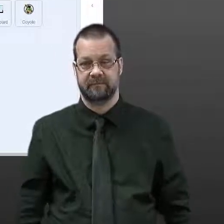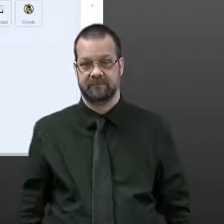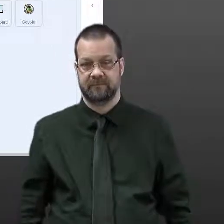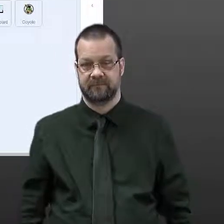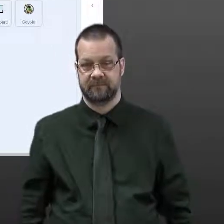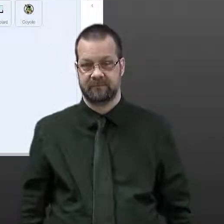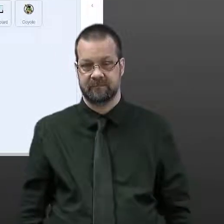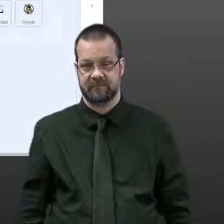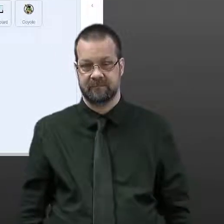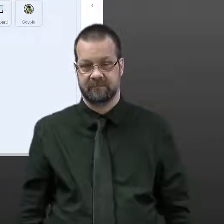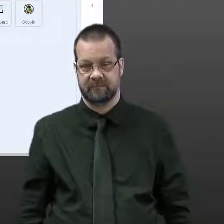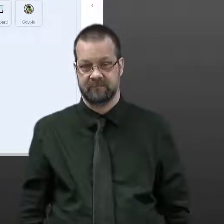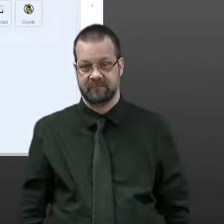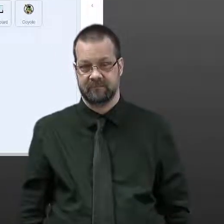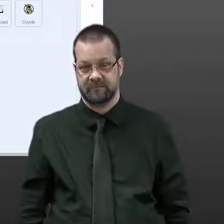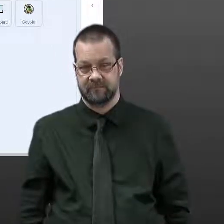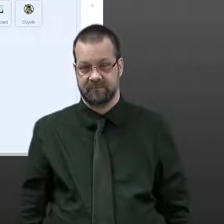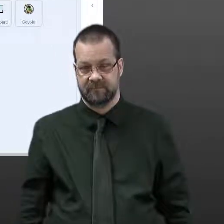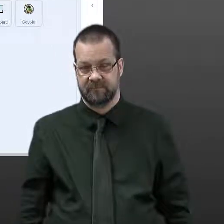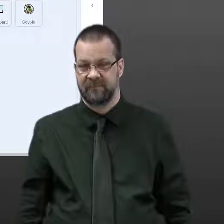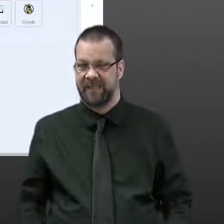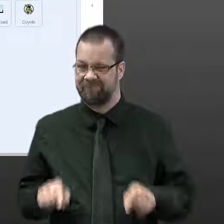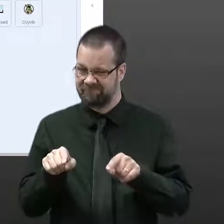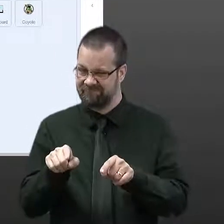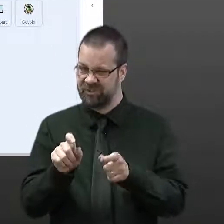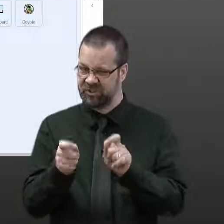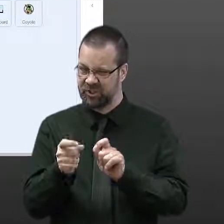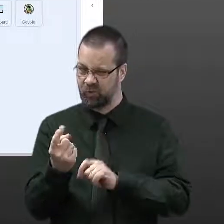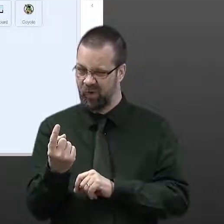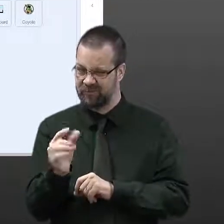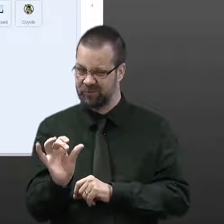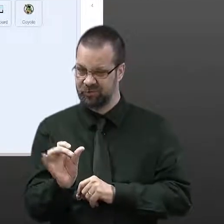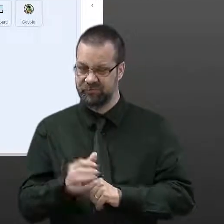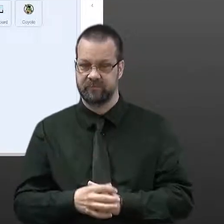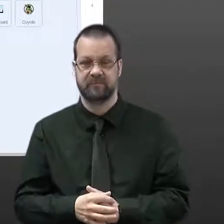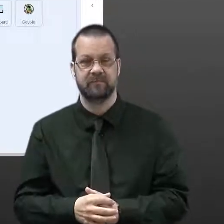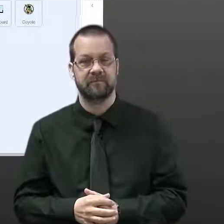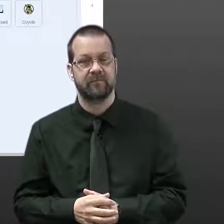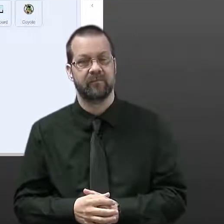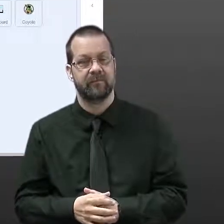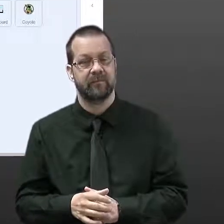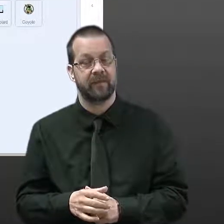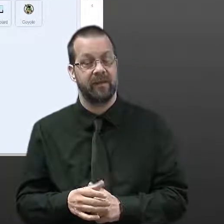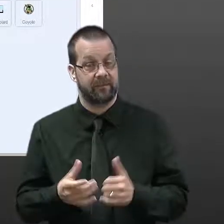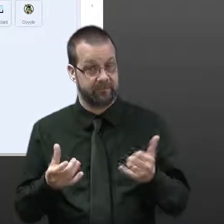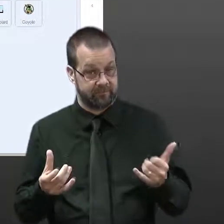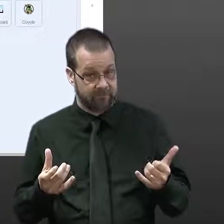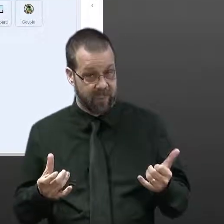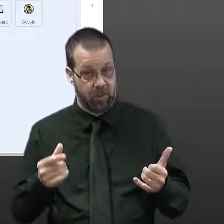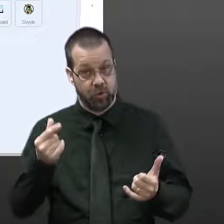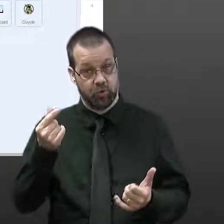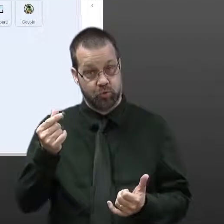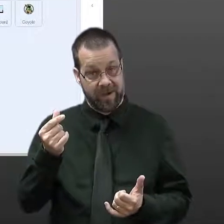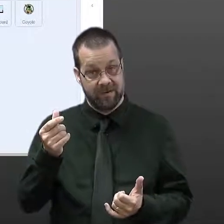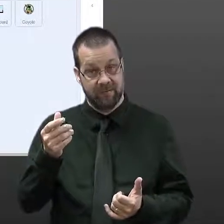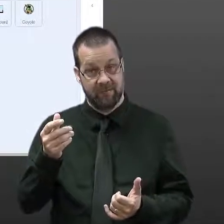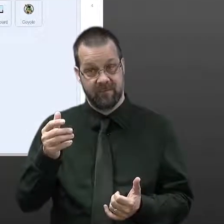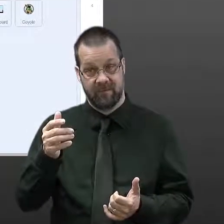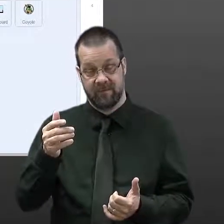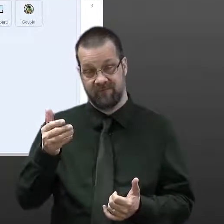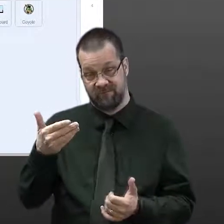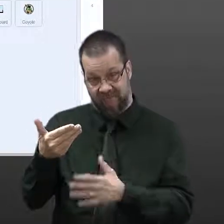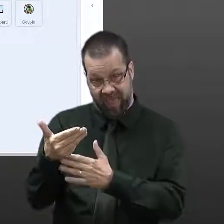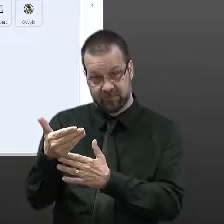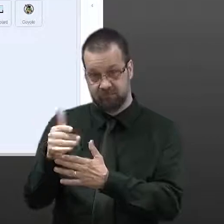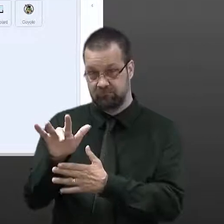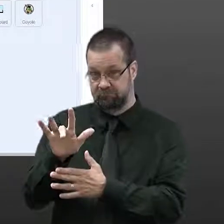or turn counterclockwise 15 degrees, and we will also change this to a 1. Now, if you press